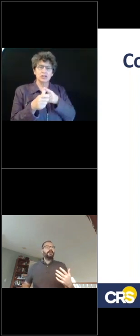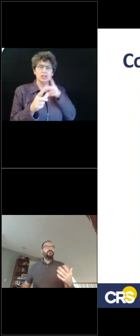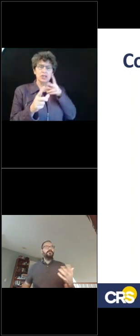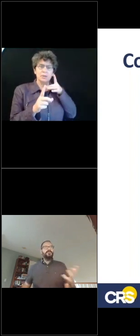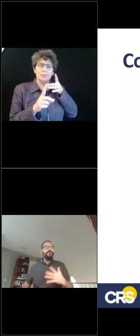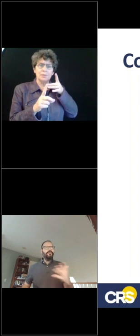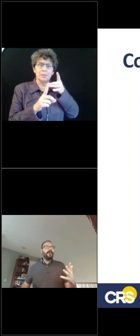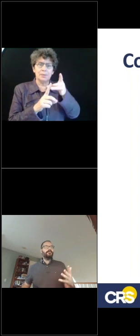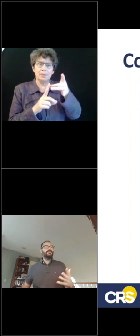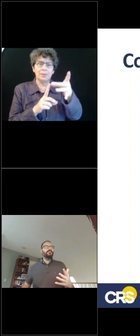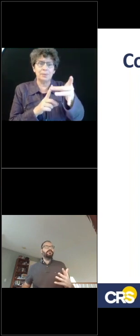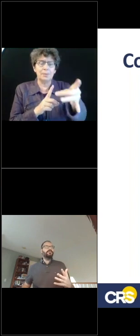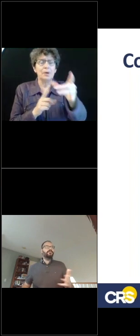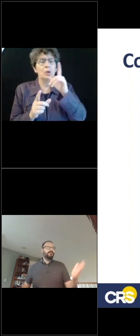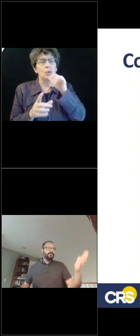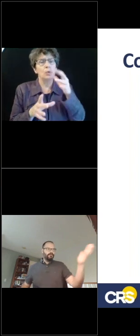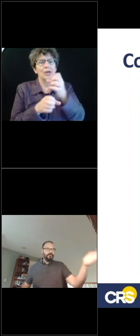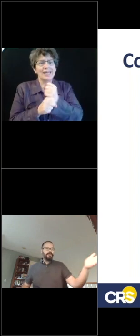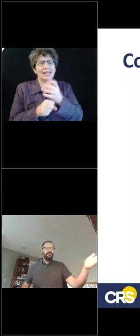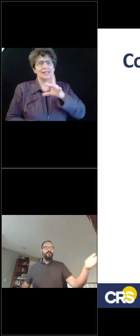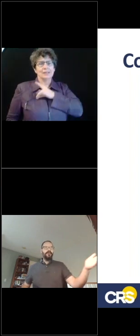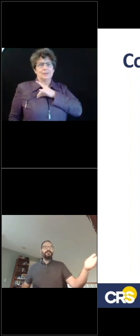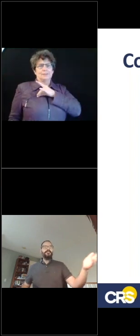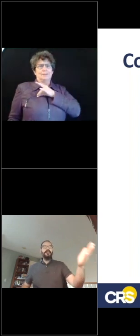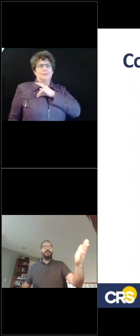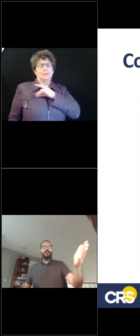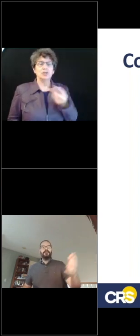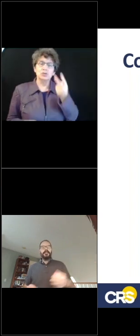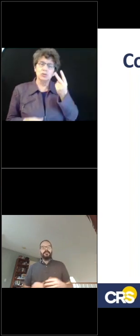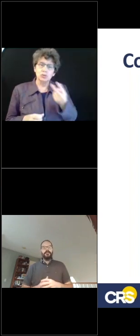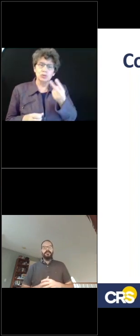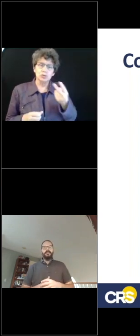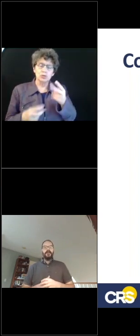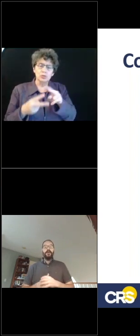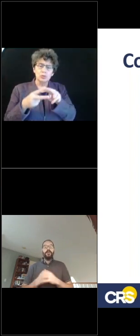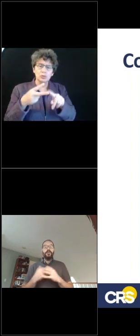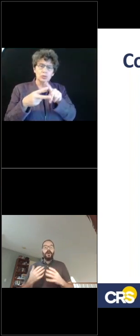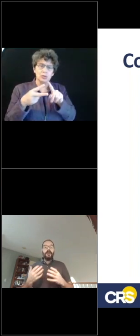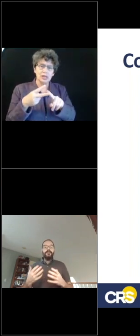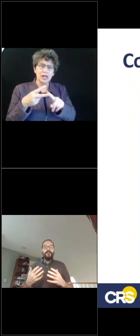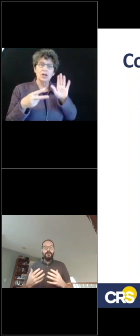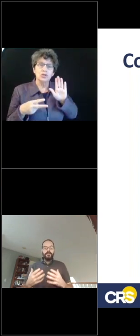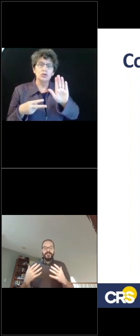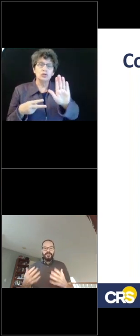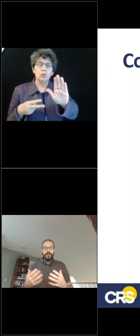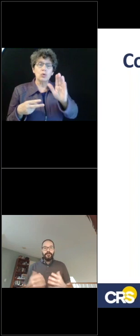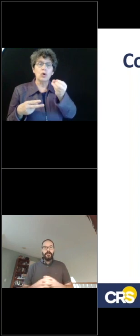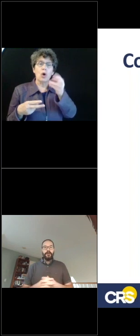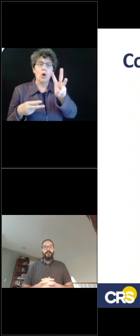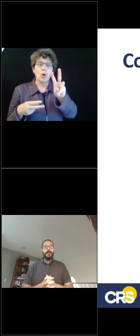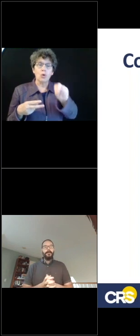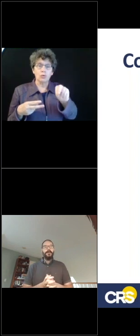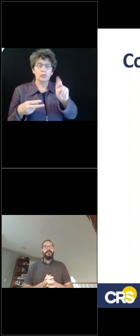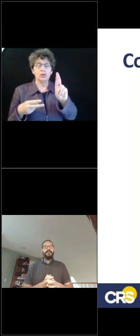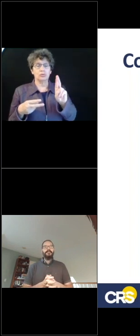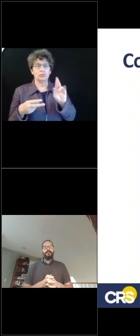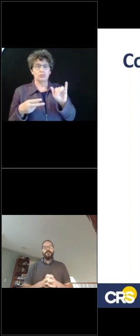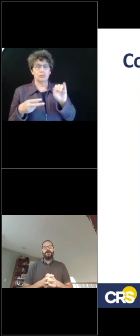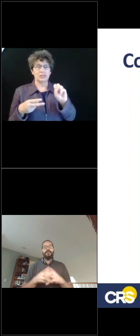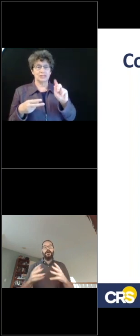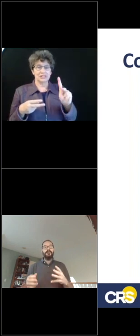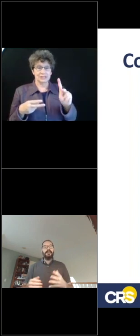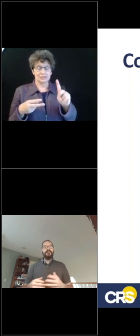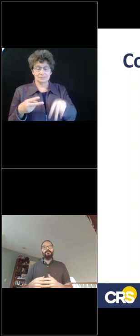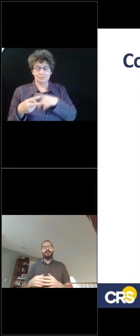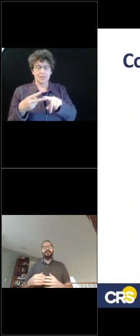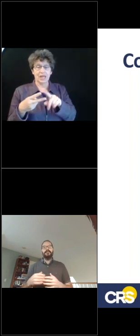rate. And there's two factors. There's risk of infection and contact rate. Now, a lot of the focus so far, in my opinion, has been